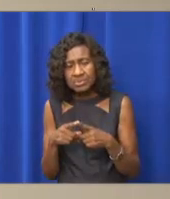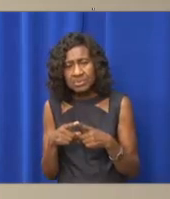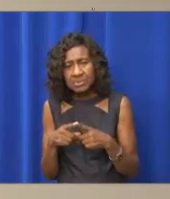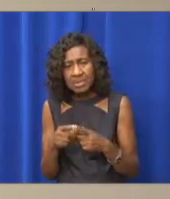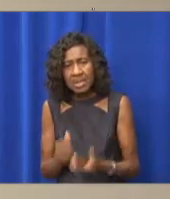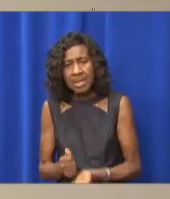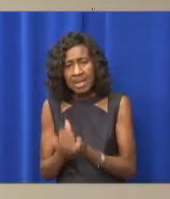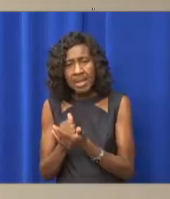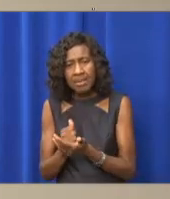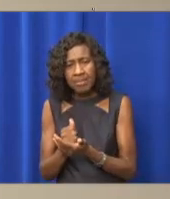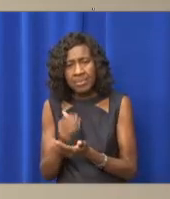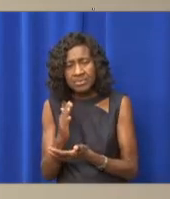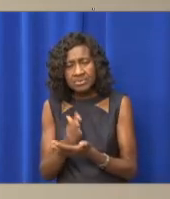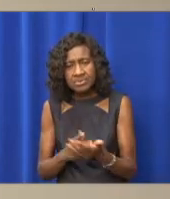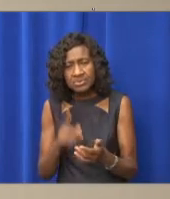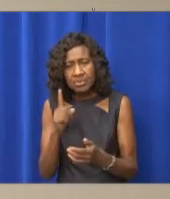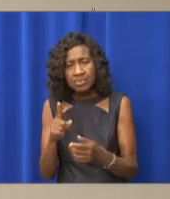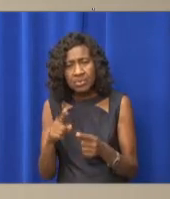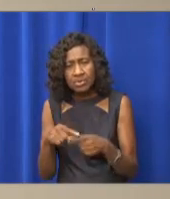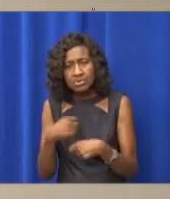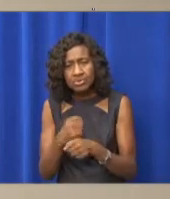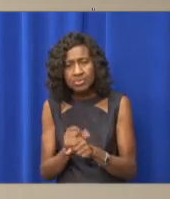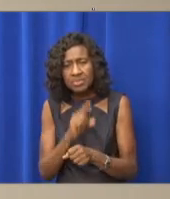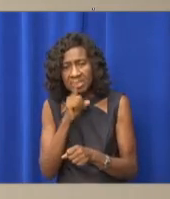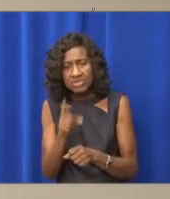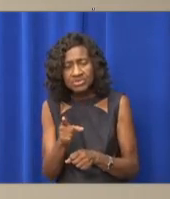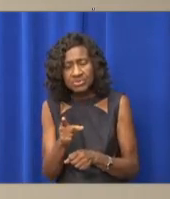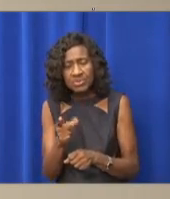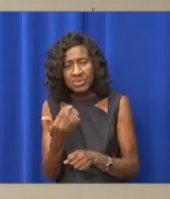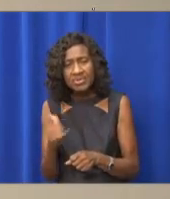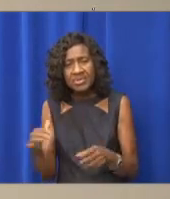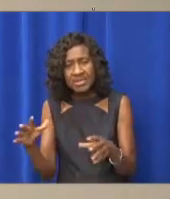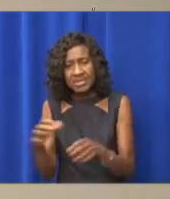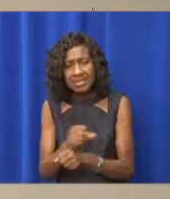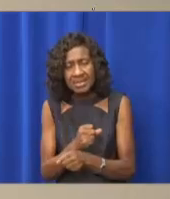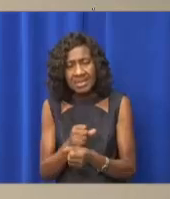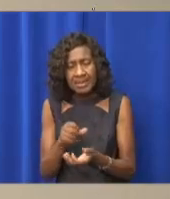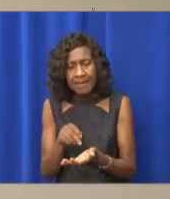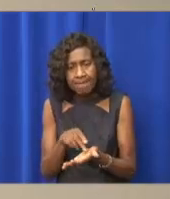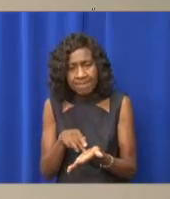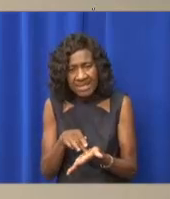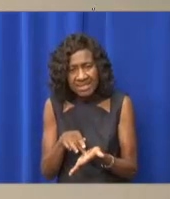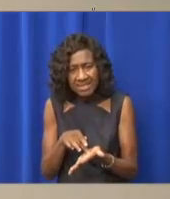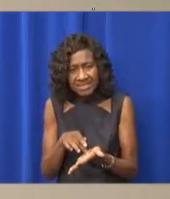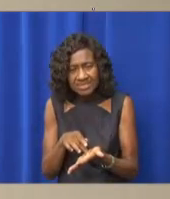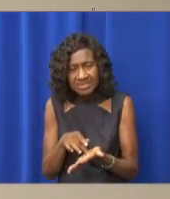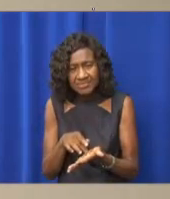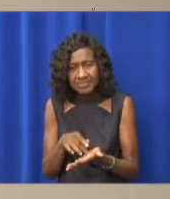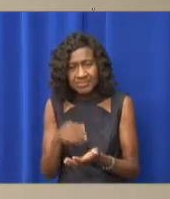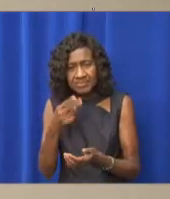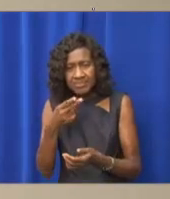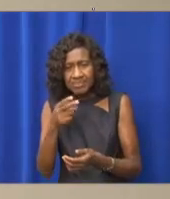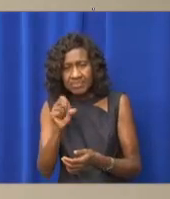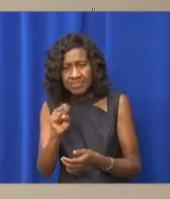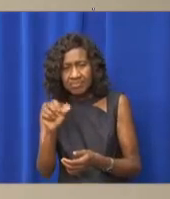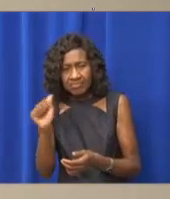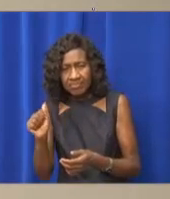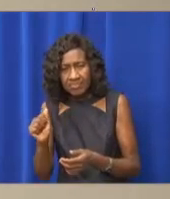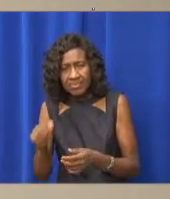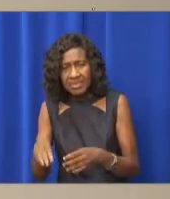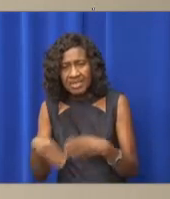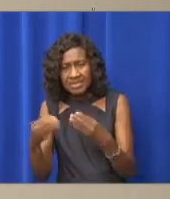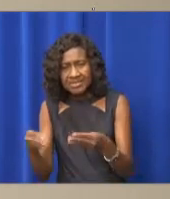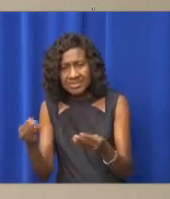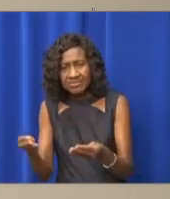assist someone in ensuring that their medications was delivered. Part of what the HSA is doing is delivering the medication